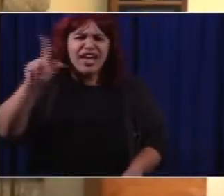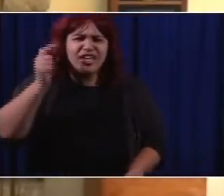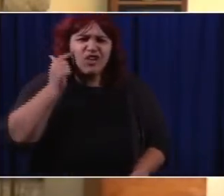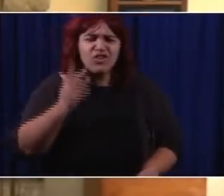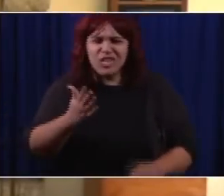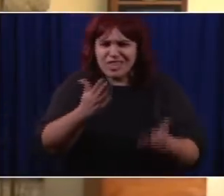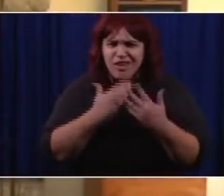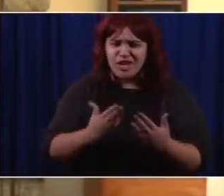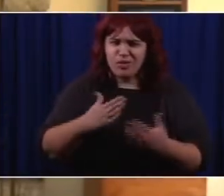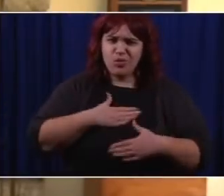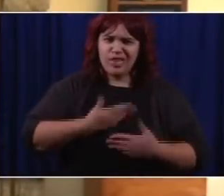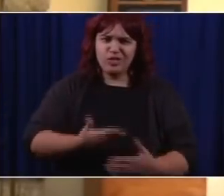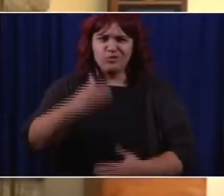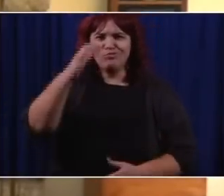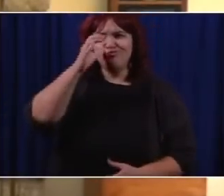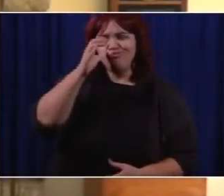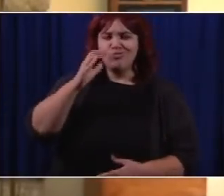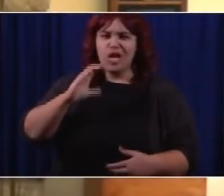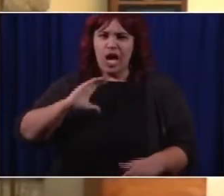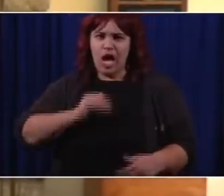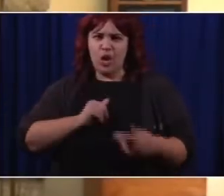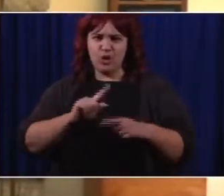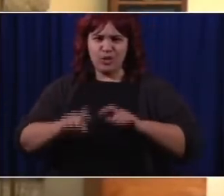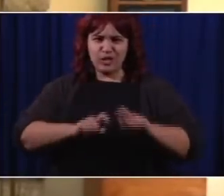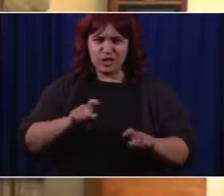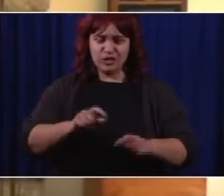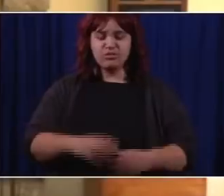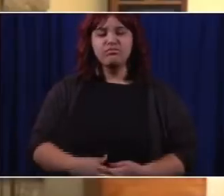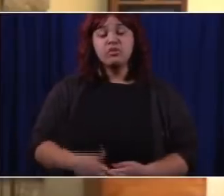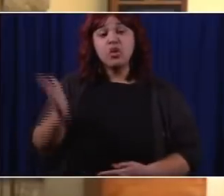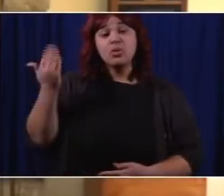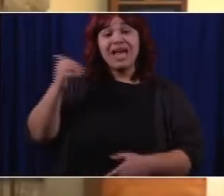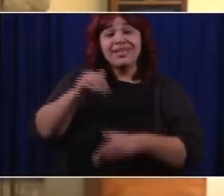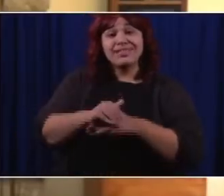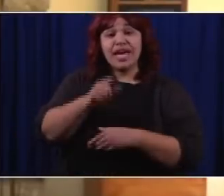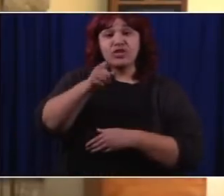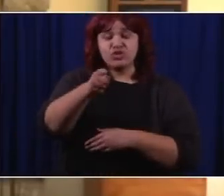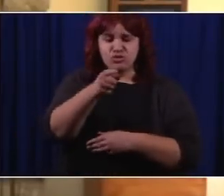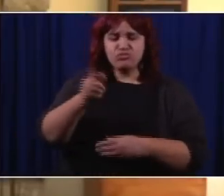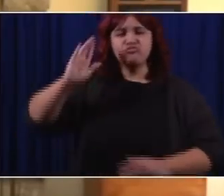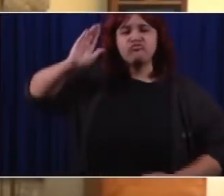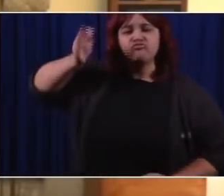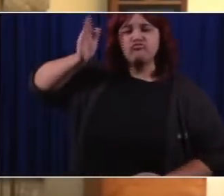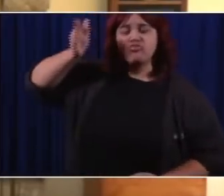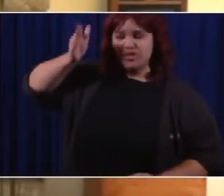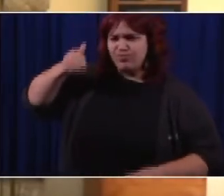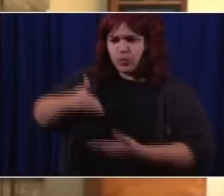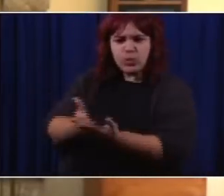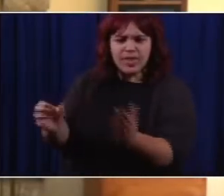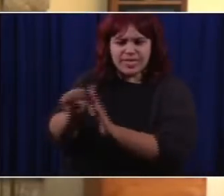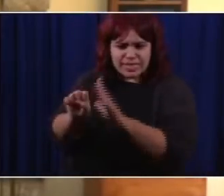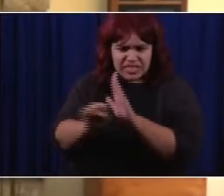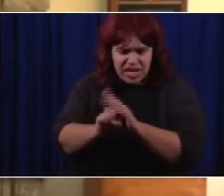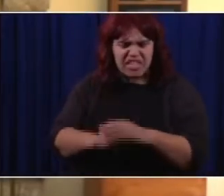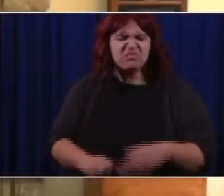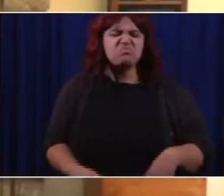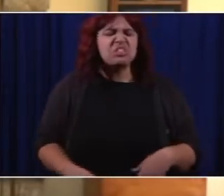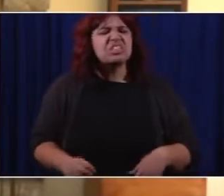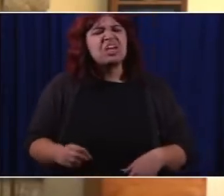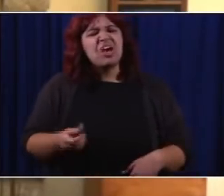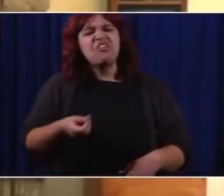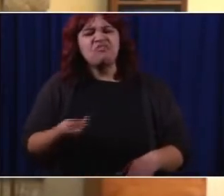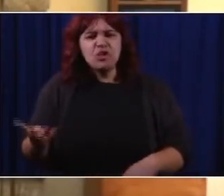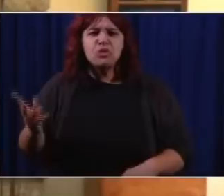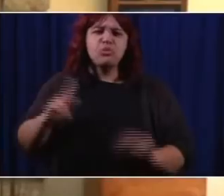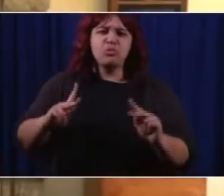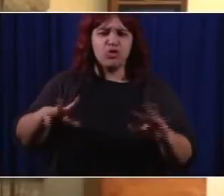After last night's speech to the state, I had gotten a couple emails from a couple of gym owners and even a couple